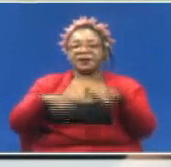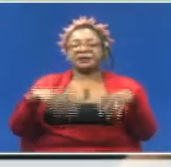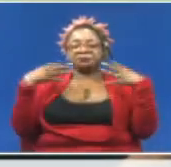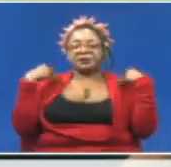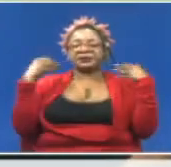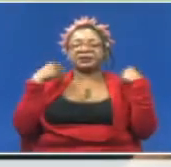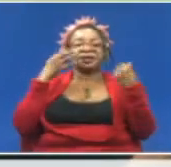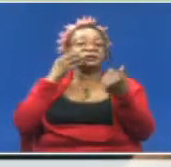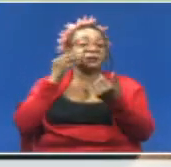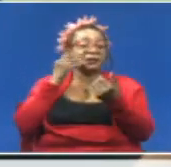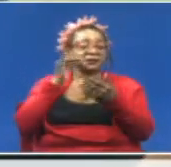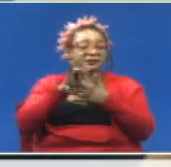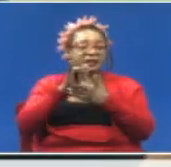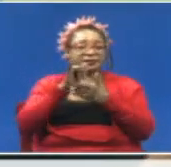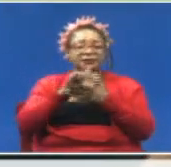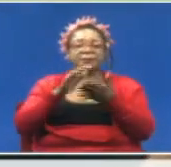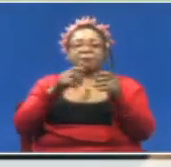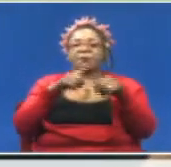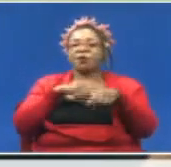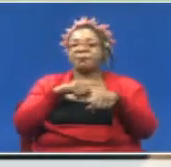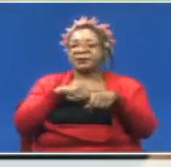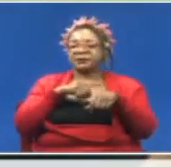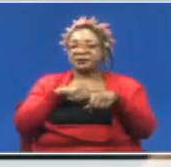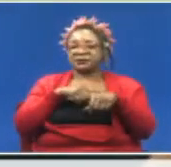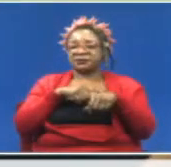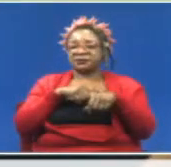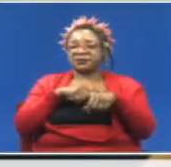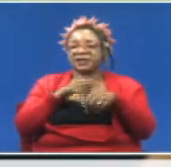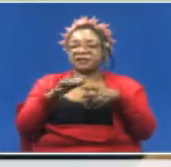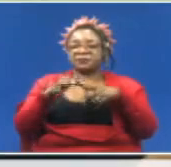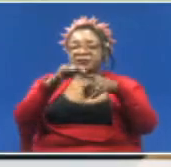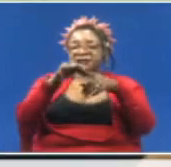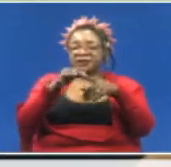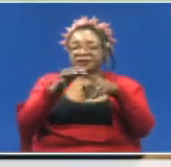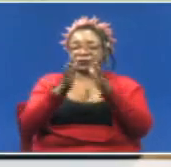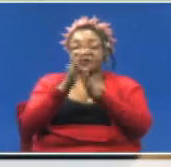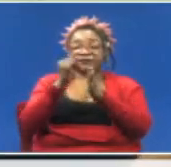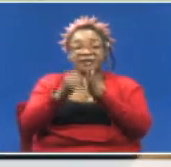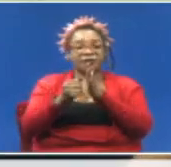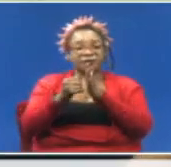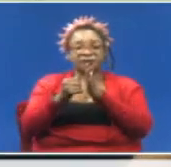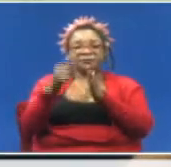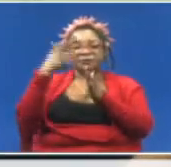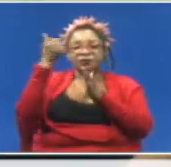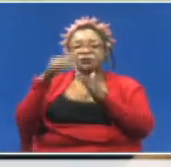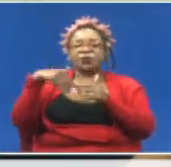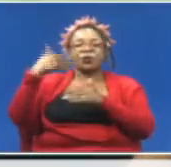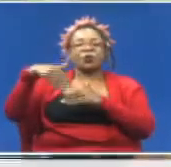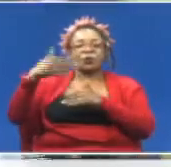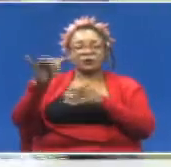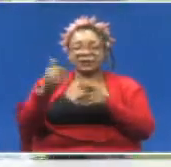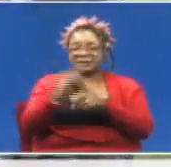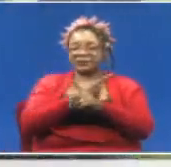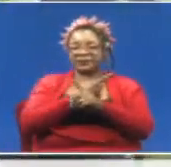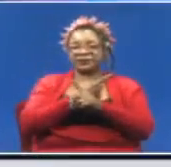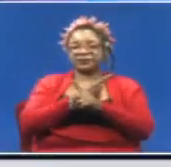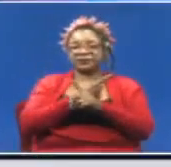experience such moments, especially playing the final, because the final is usually a different ball game.